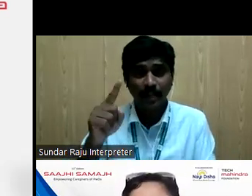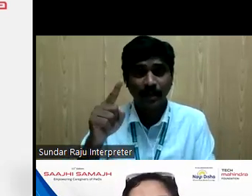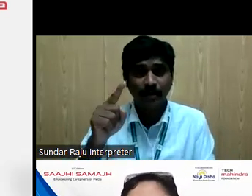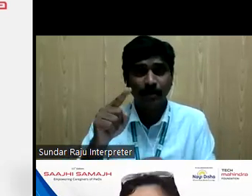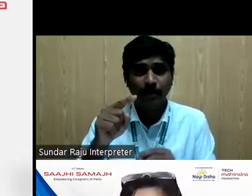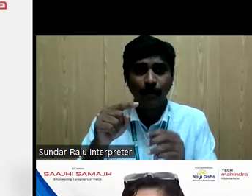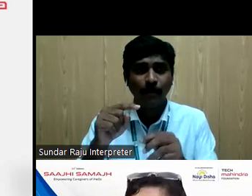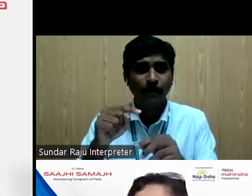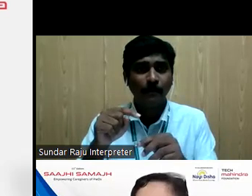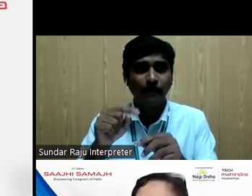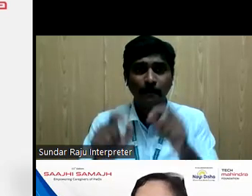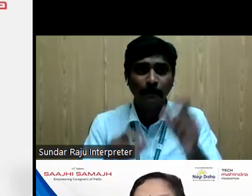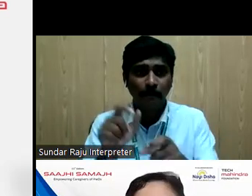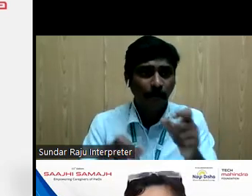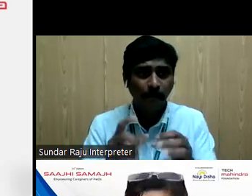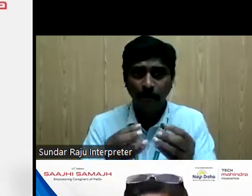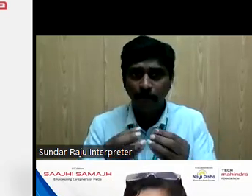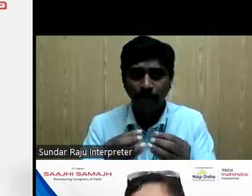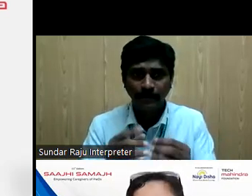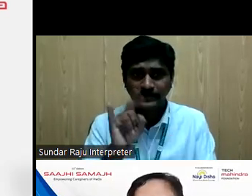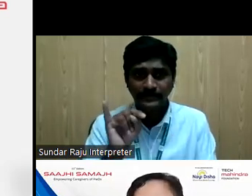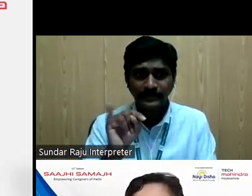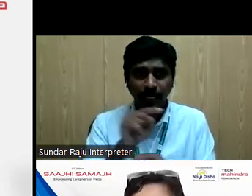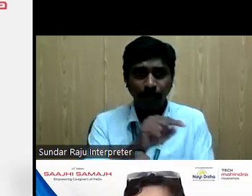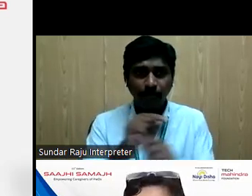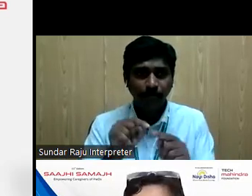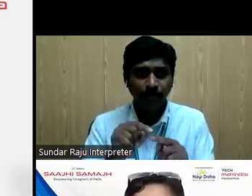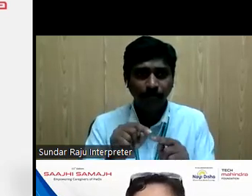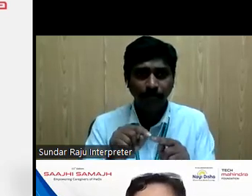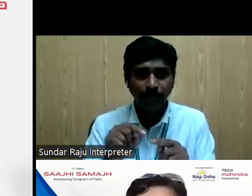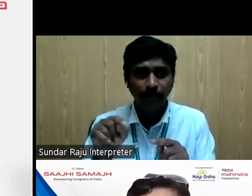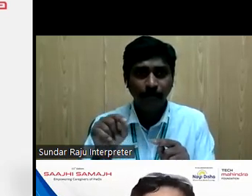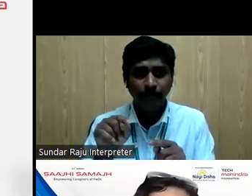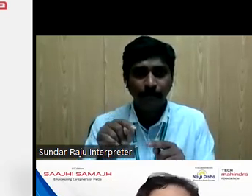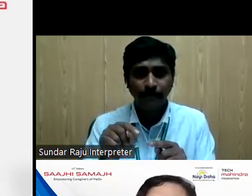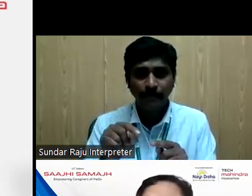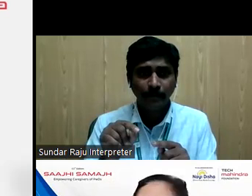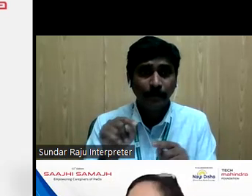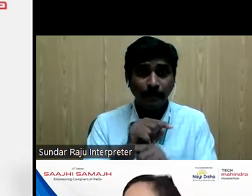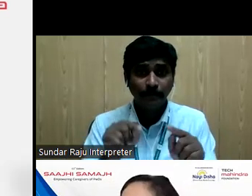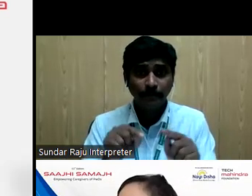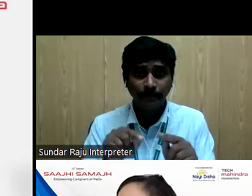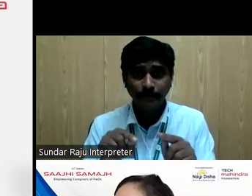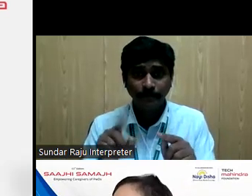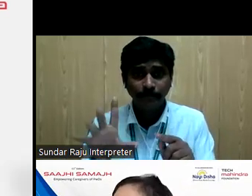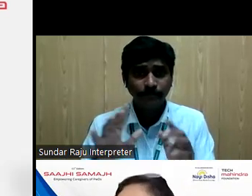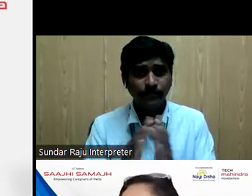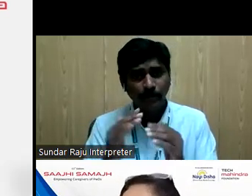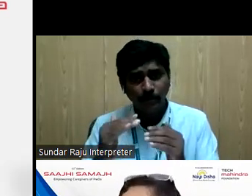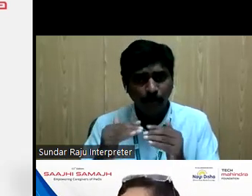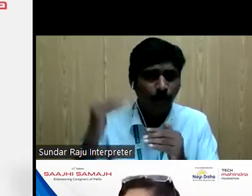Chetan said, is 15% of the population has some or the other kind of disability. It means that we have